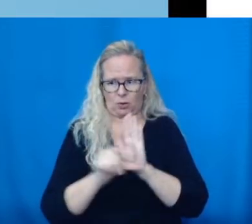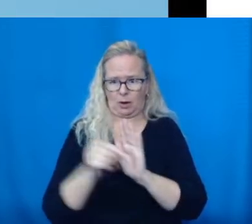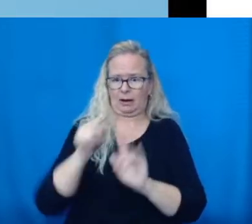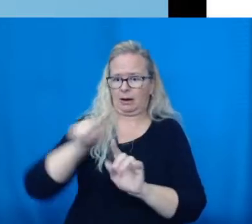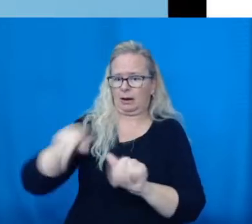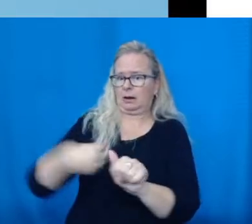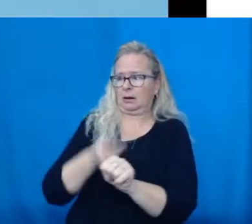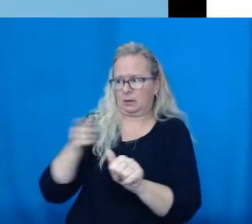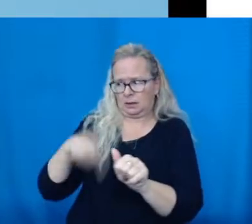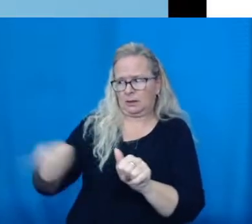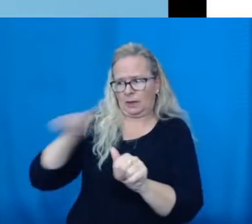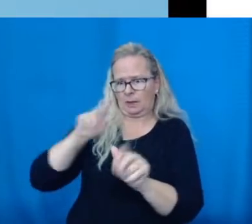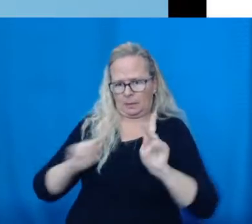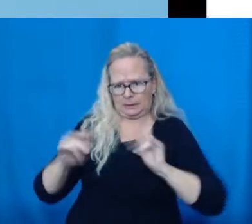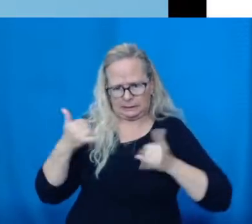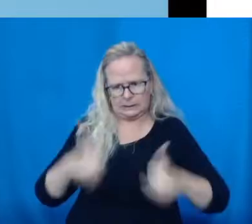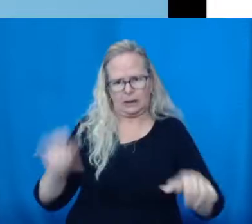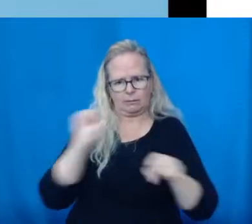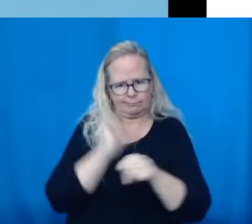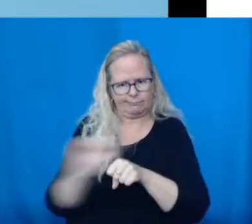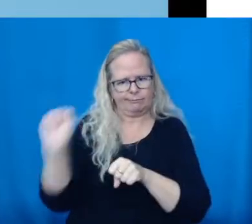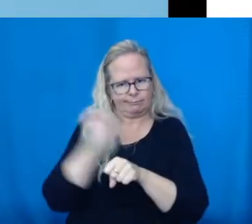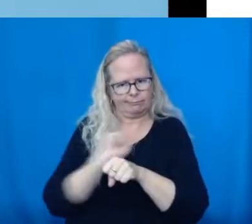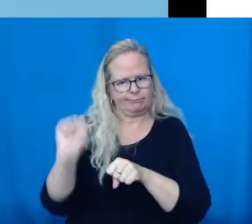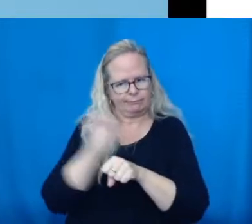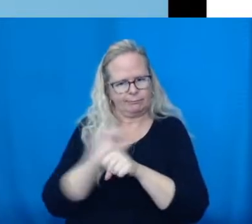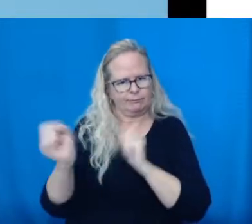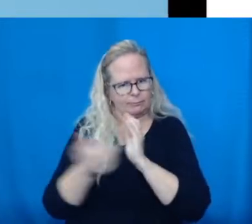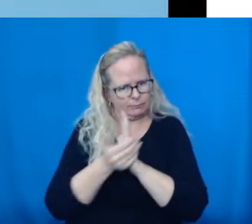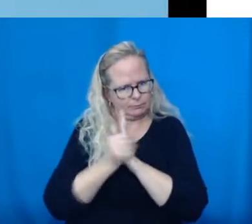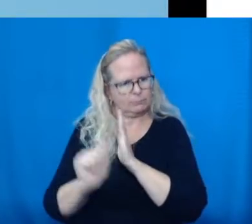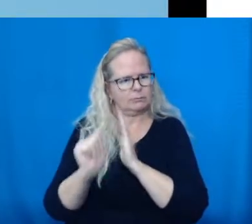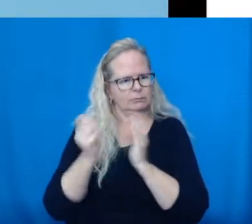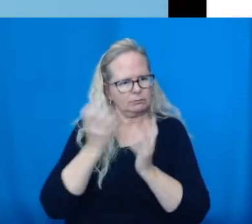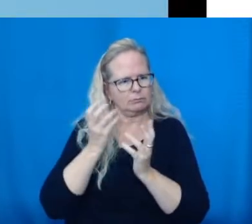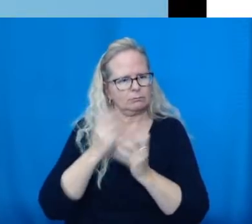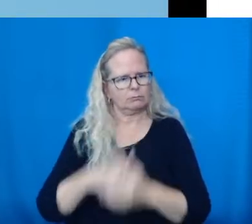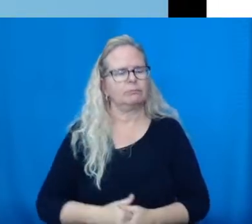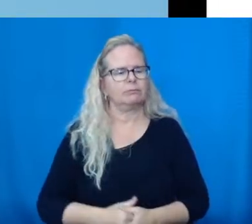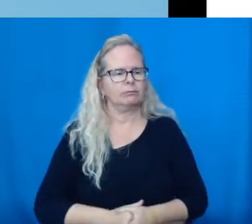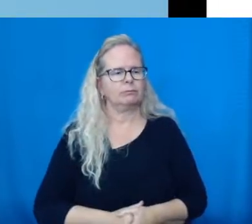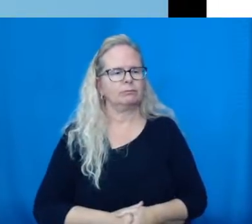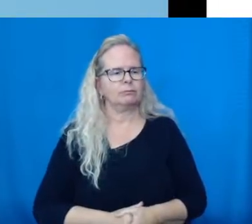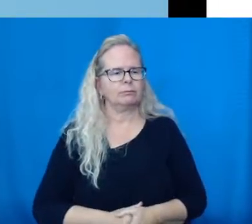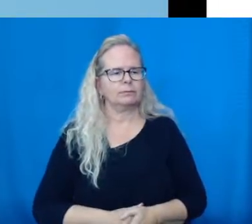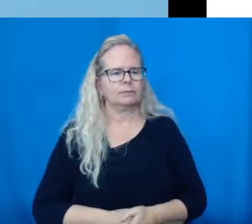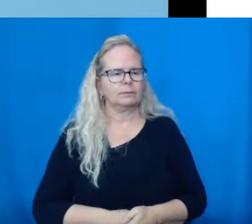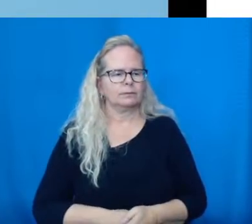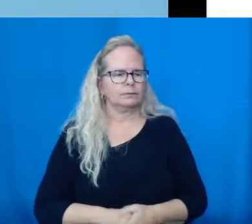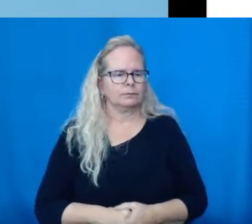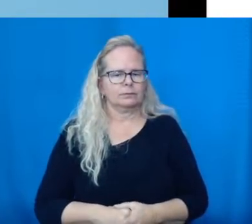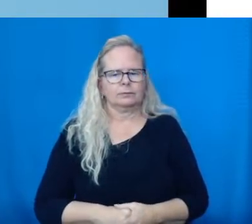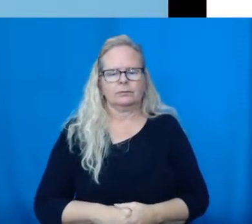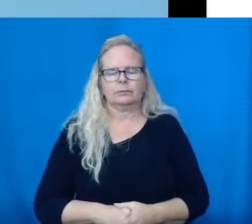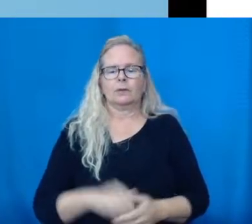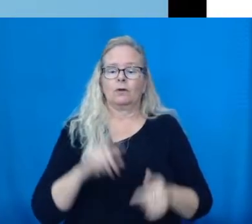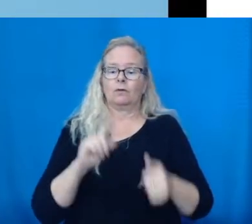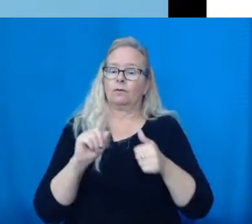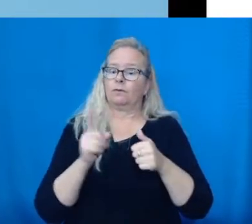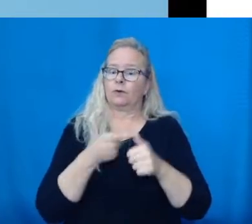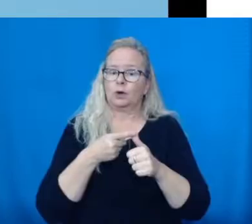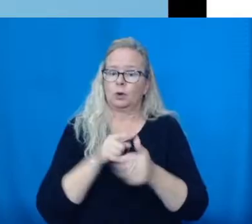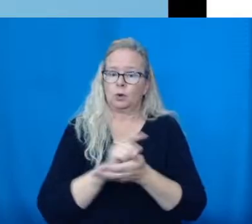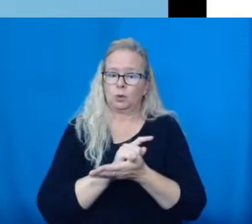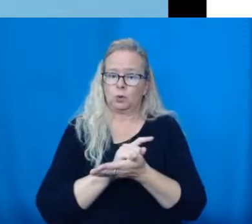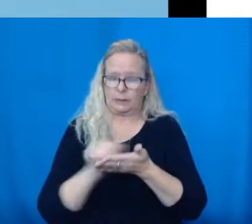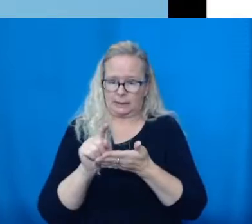briefings, I presented some information back then on airborne transmission and how it relates to the COVID-19 pandemic. And I tried to identify a